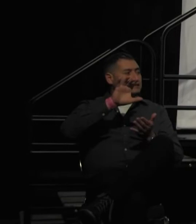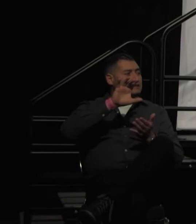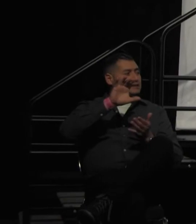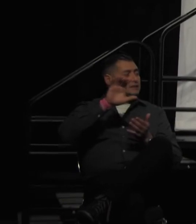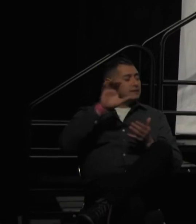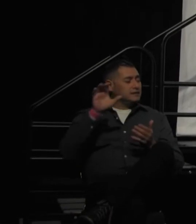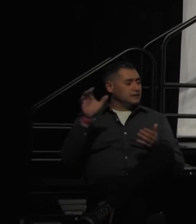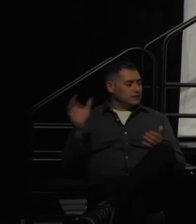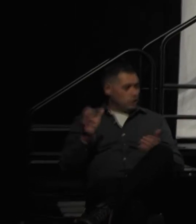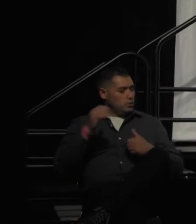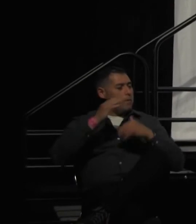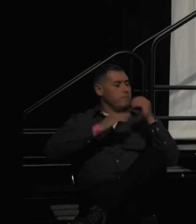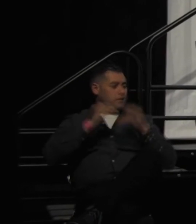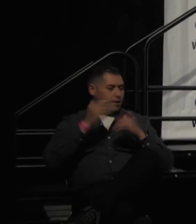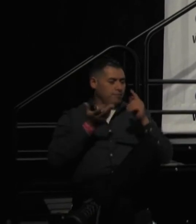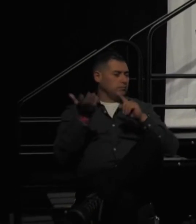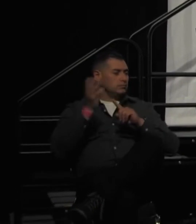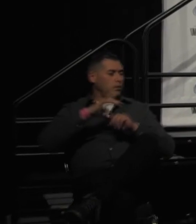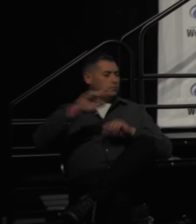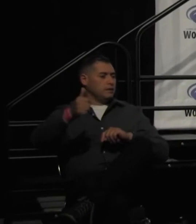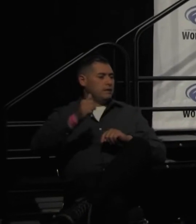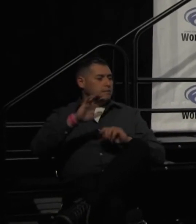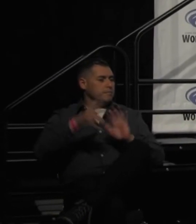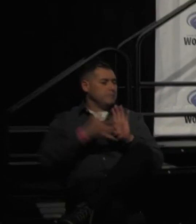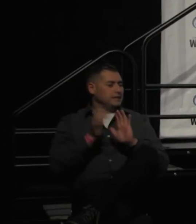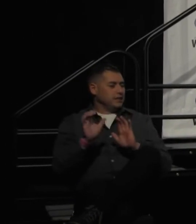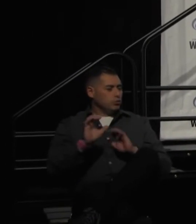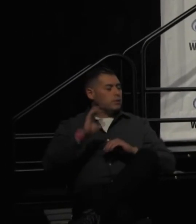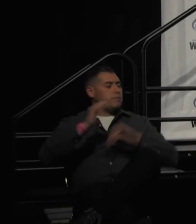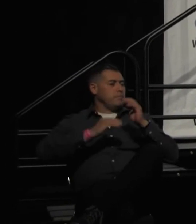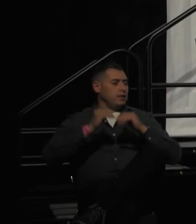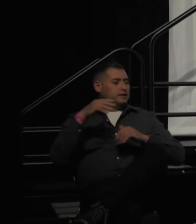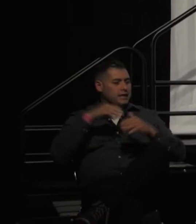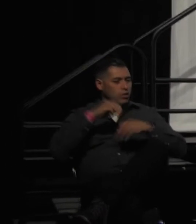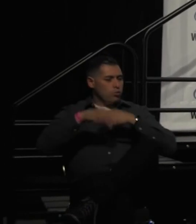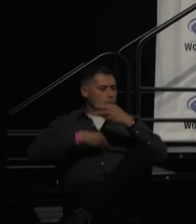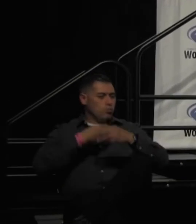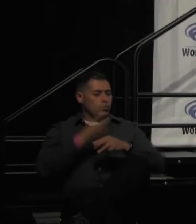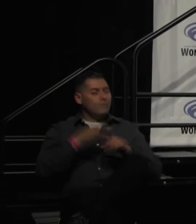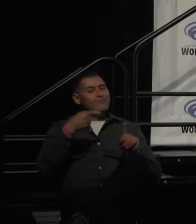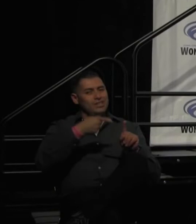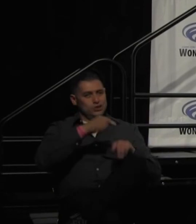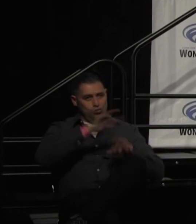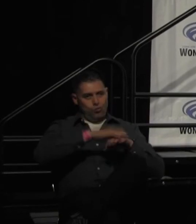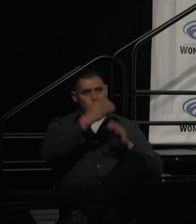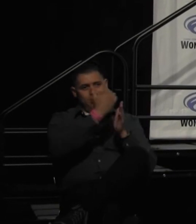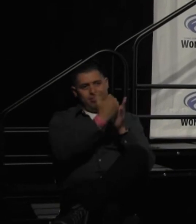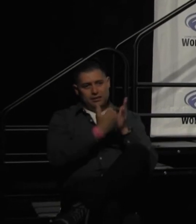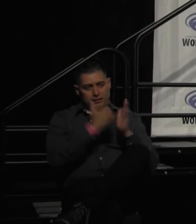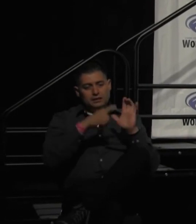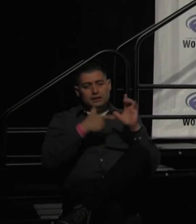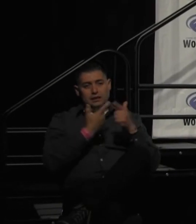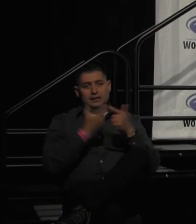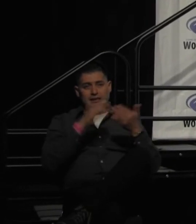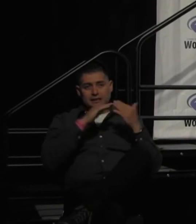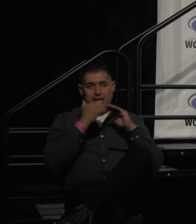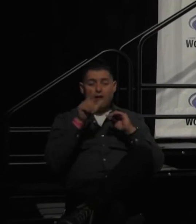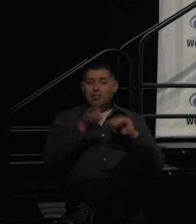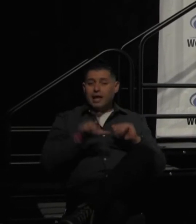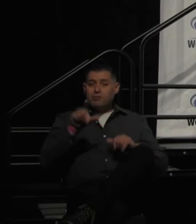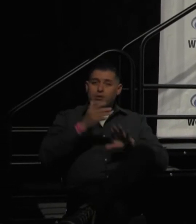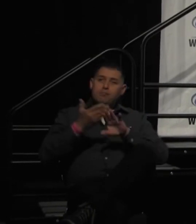you had a list of the top 10 mid-century buildings in the world, this would be on that list. And it was the town